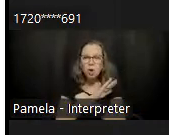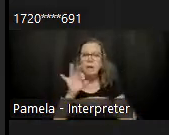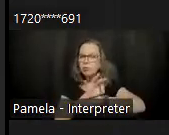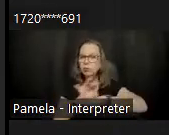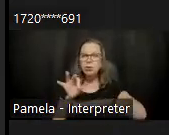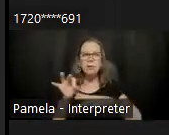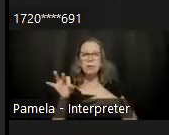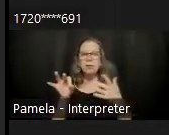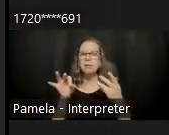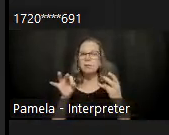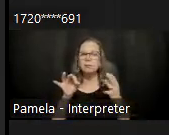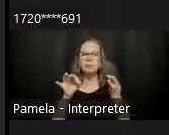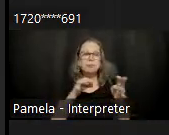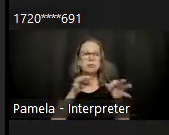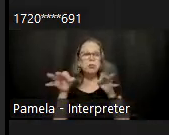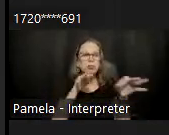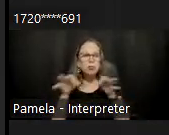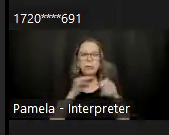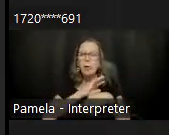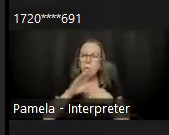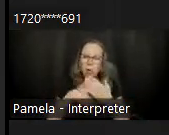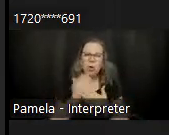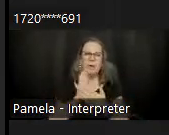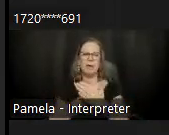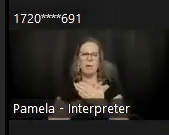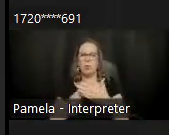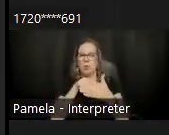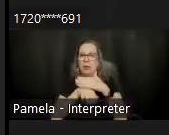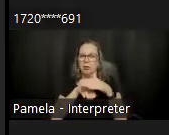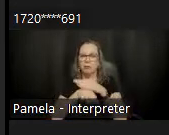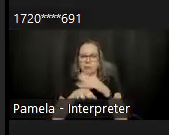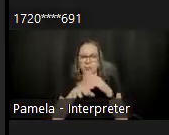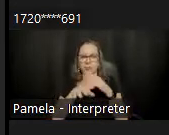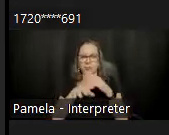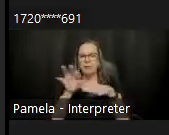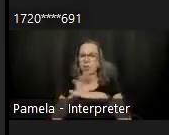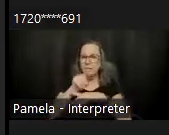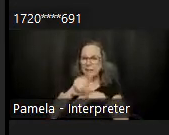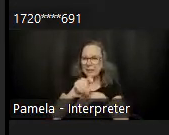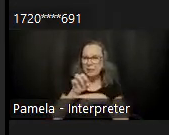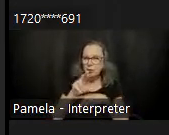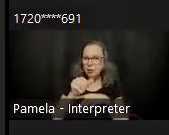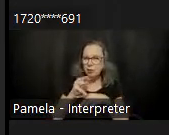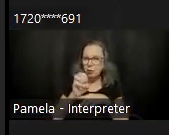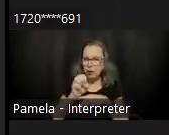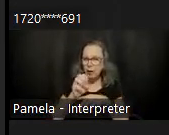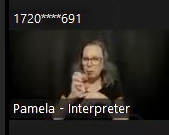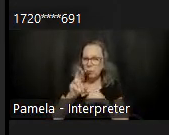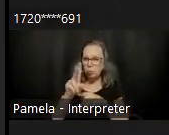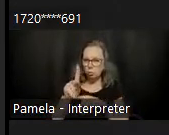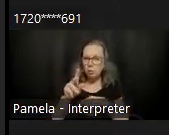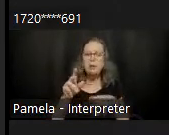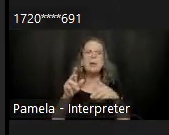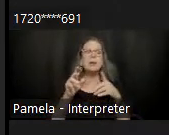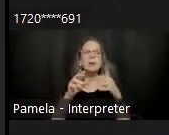functional description of all of our Access and Functional Needs framework trainings. And so